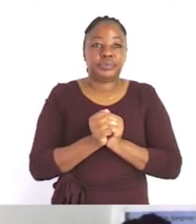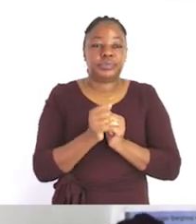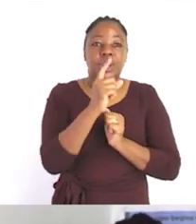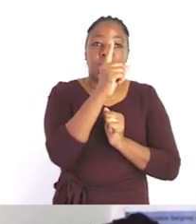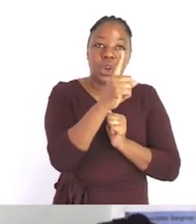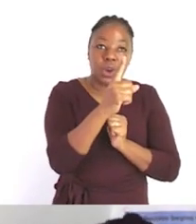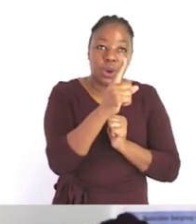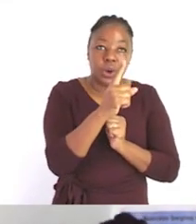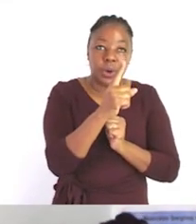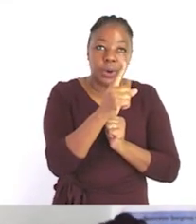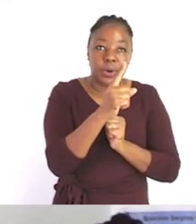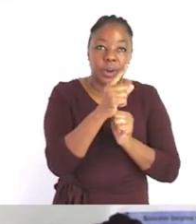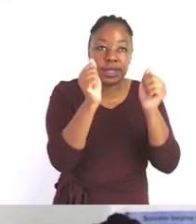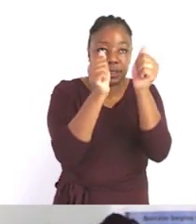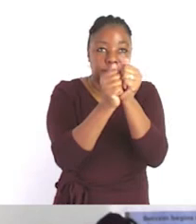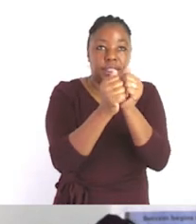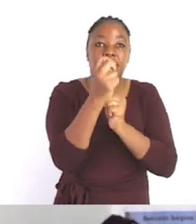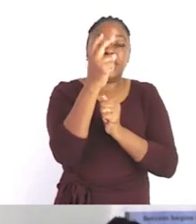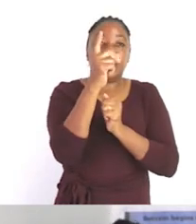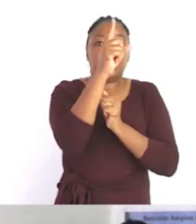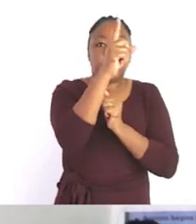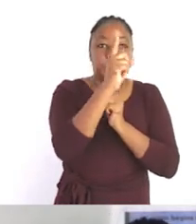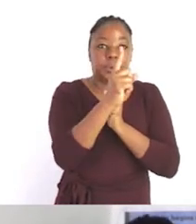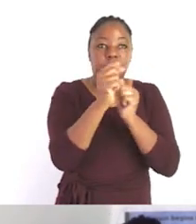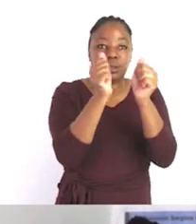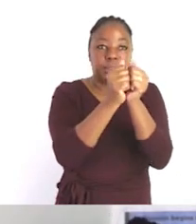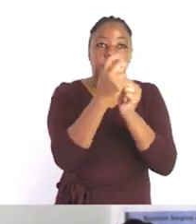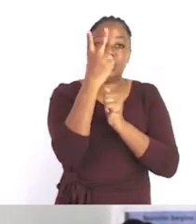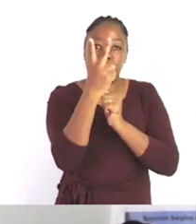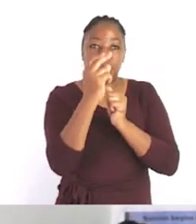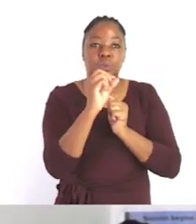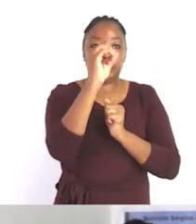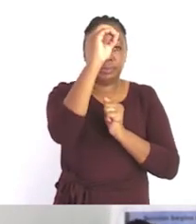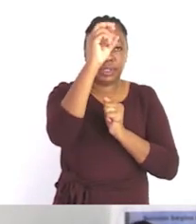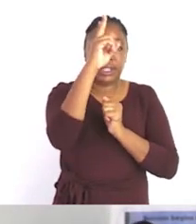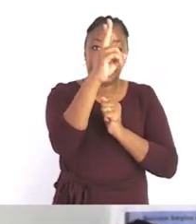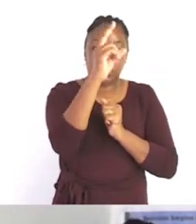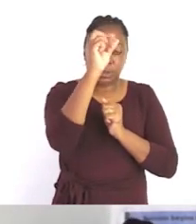2. And our answer from the full sum is